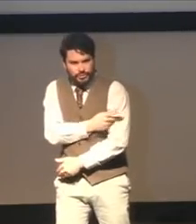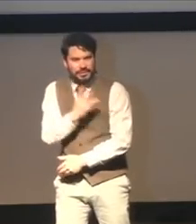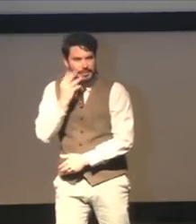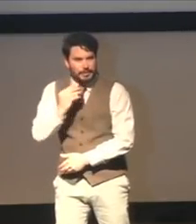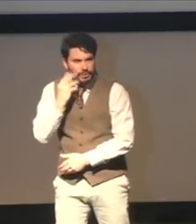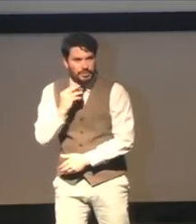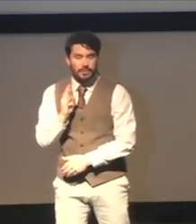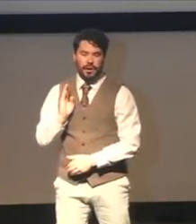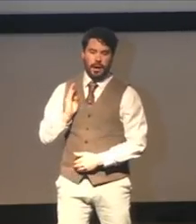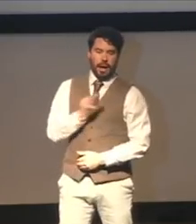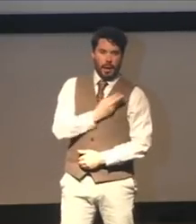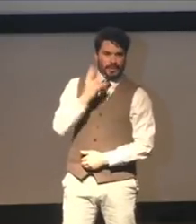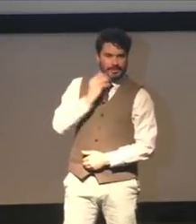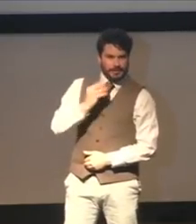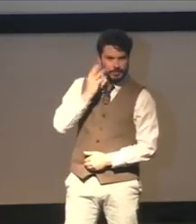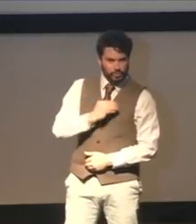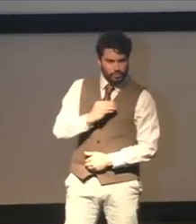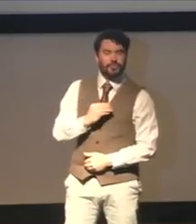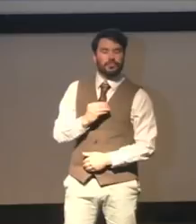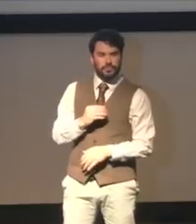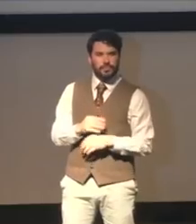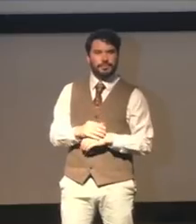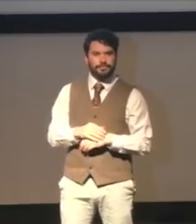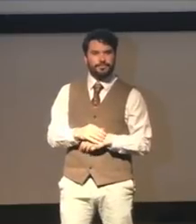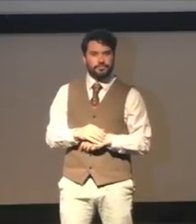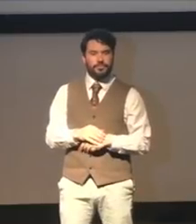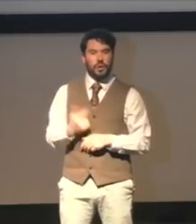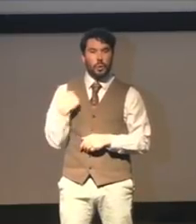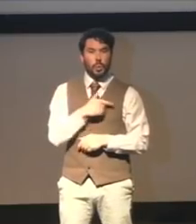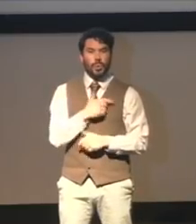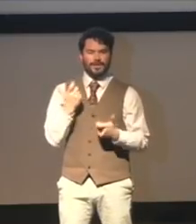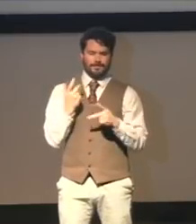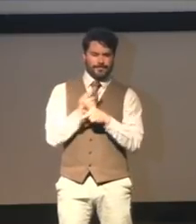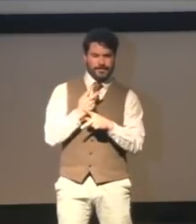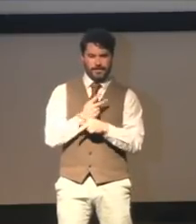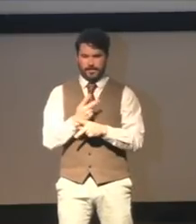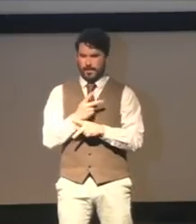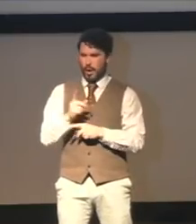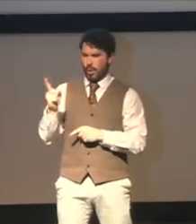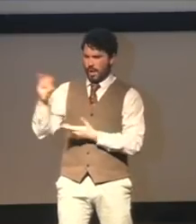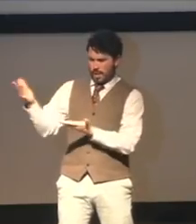our perspective in putting patients into the areas where